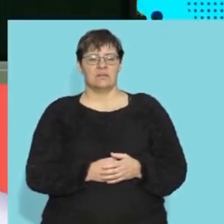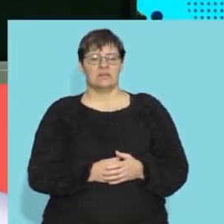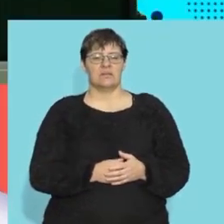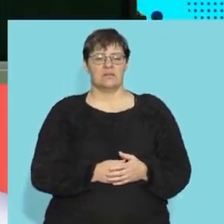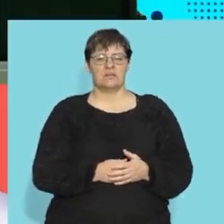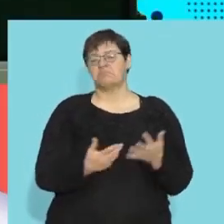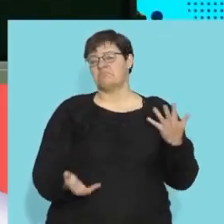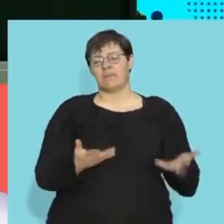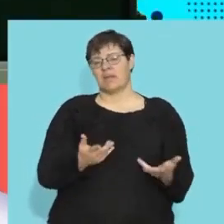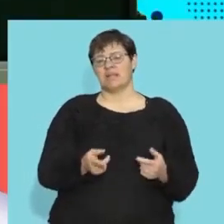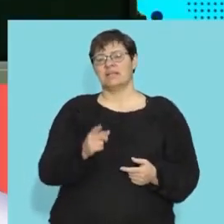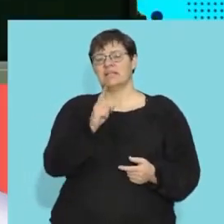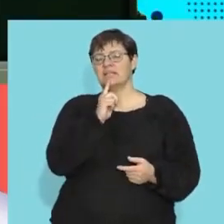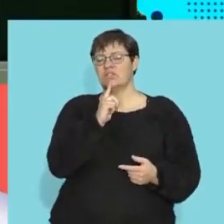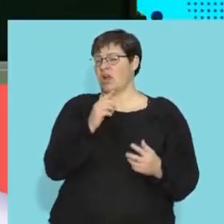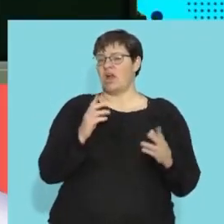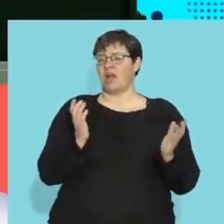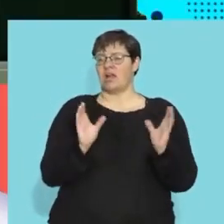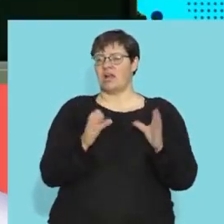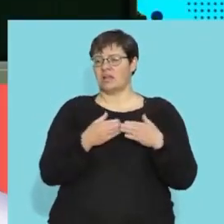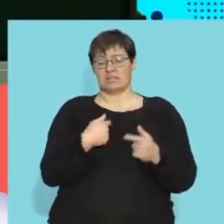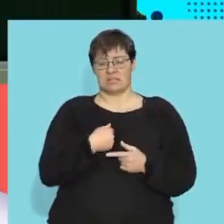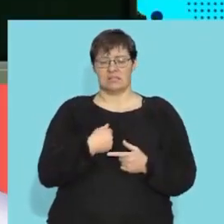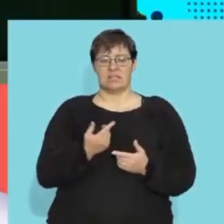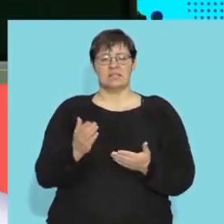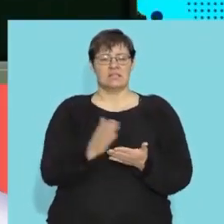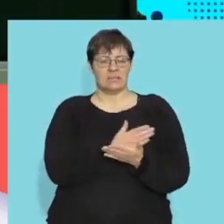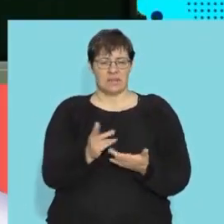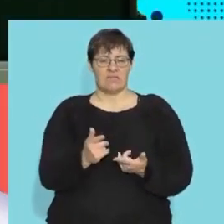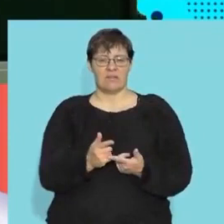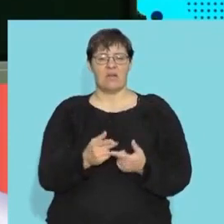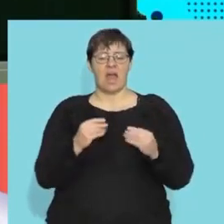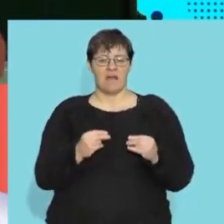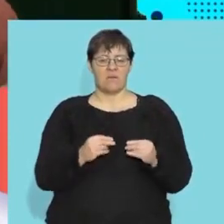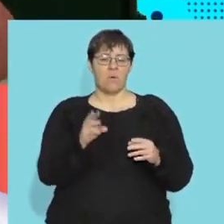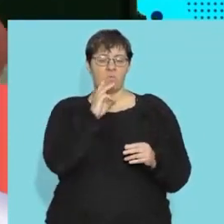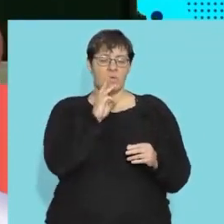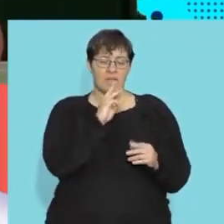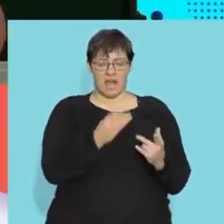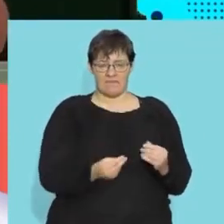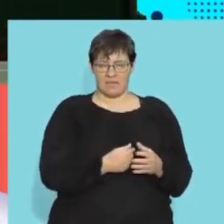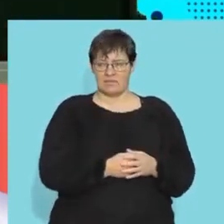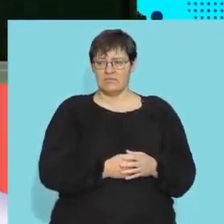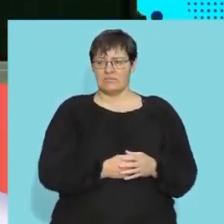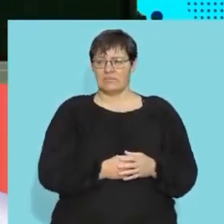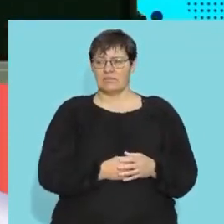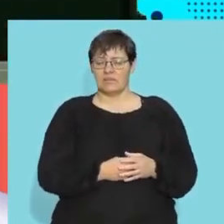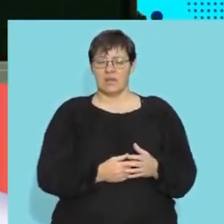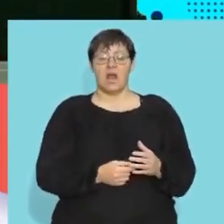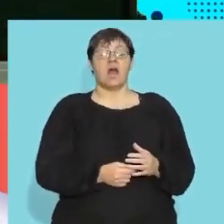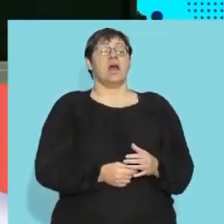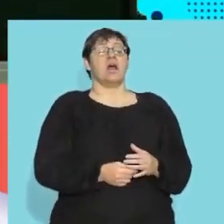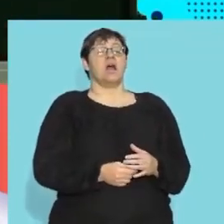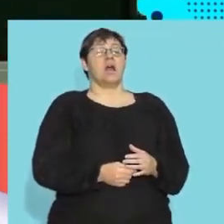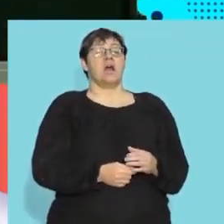I take a breathe out, maybe your teacher made you do it in class. I know I sometimes, right, if you got a tank of water, I asked them to